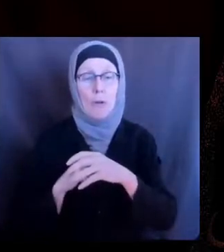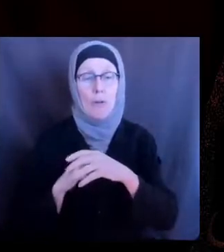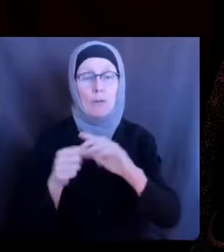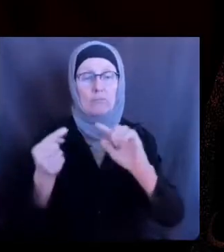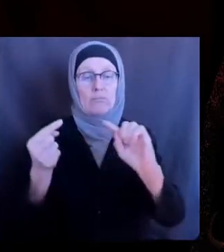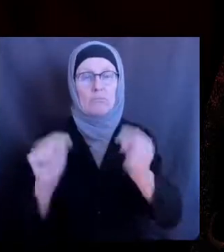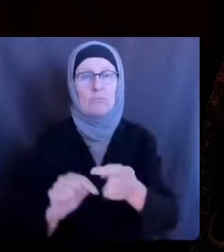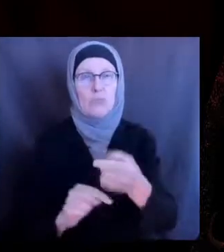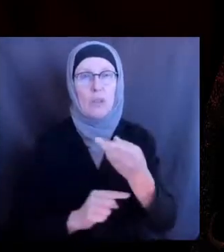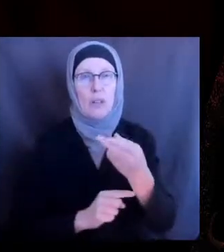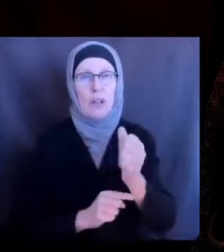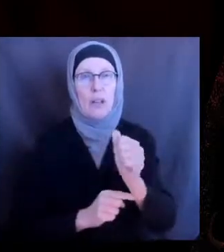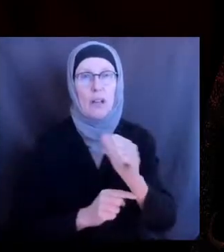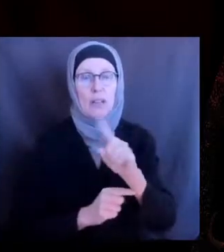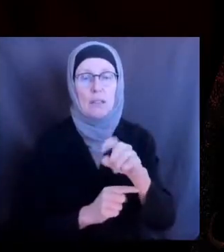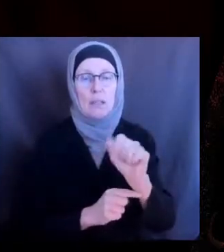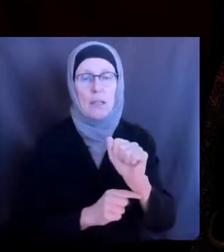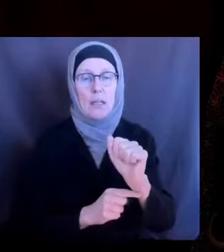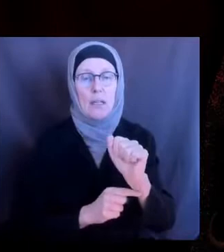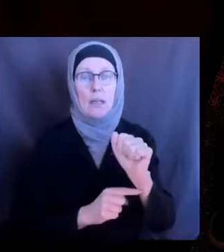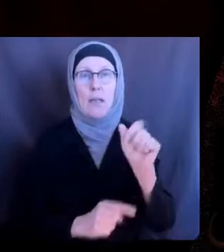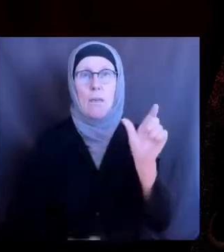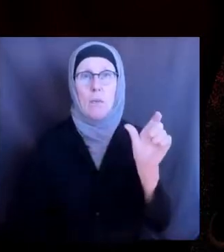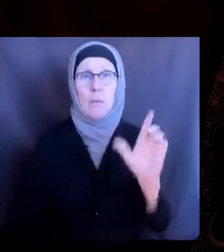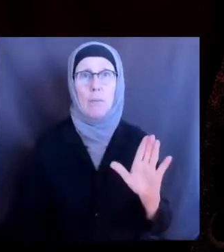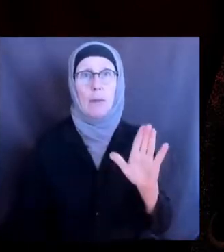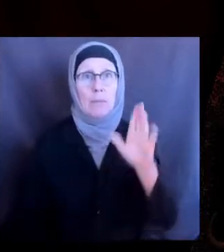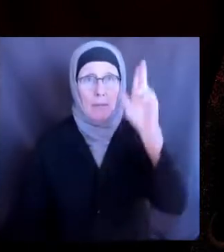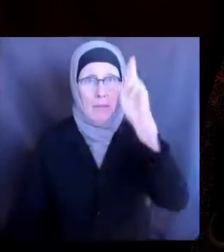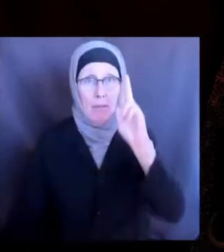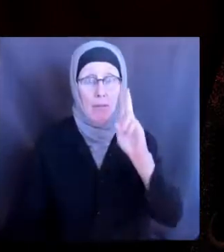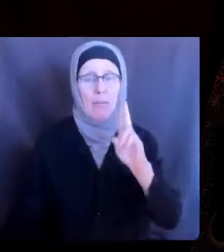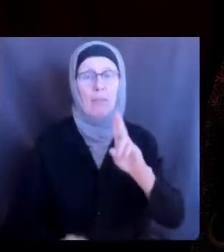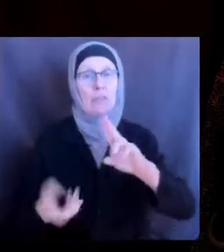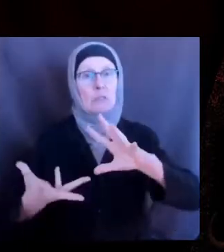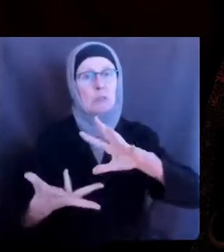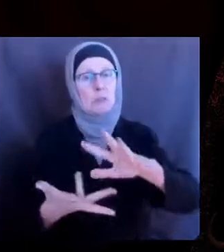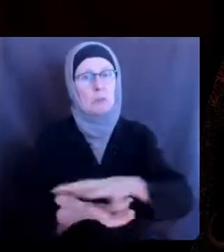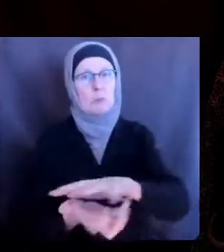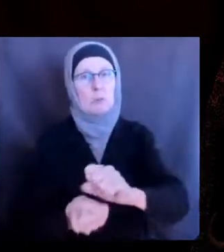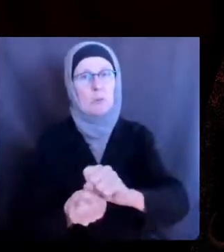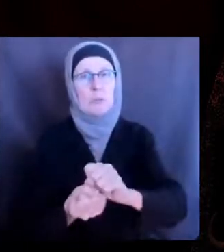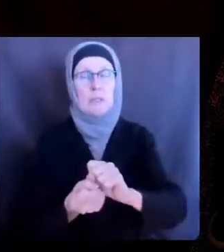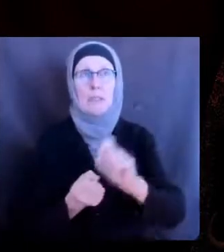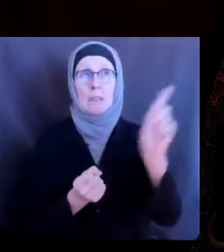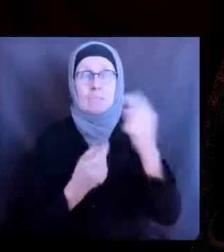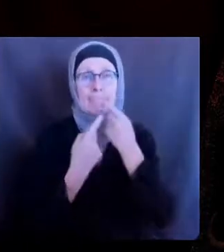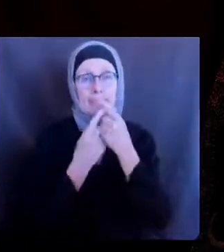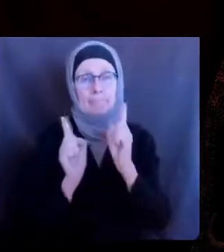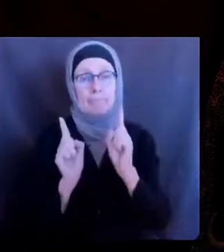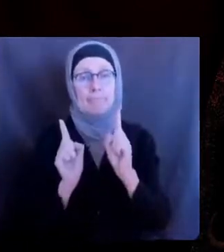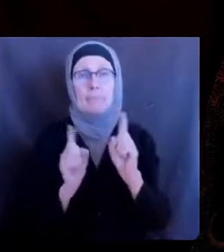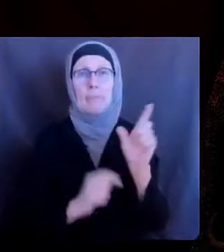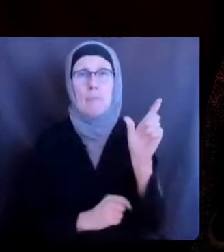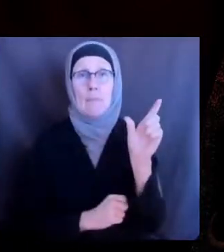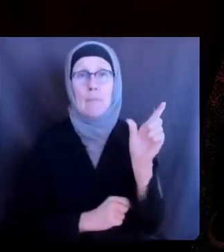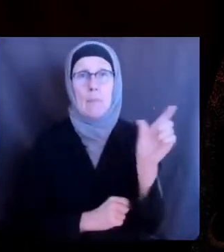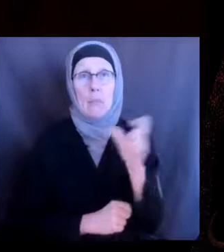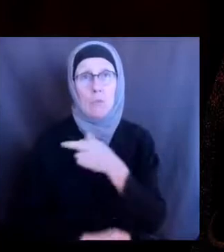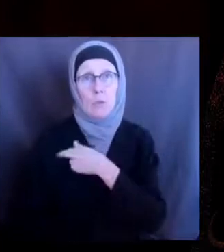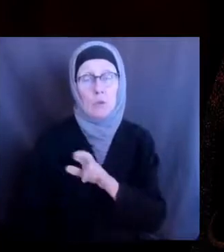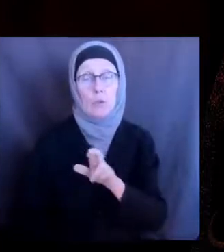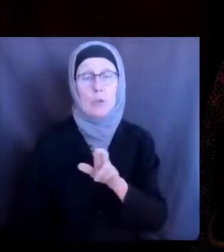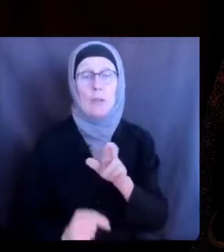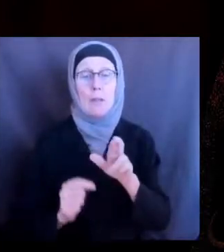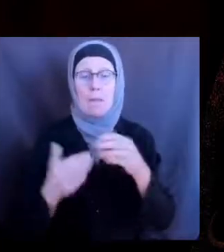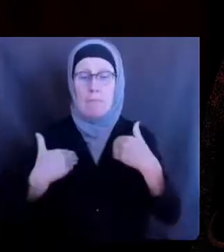And that universal value, which has continued in many, many religions and cultures, even according to the